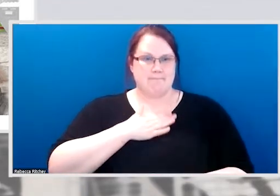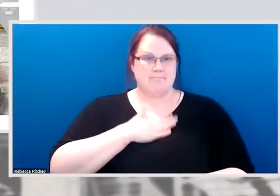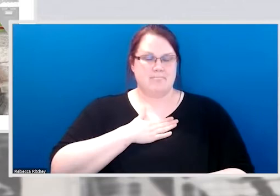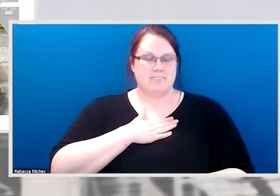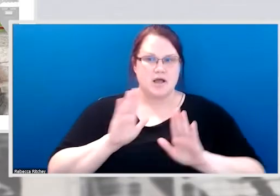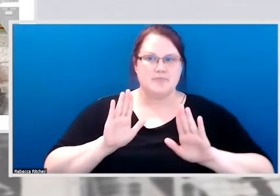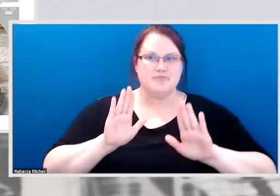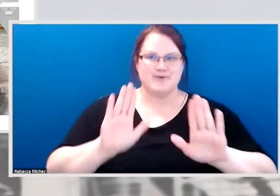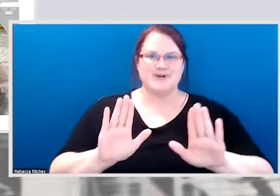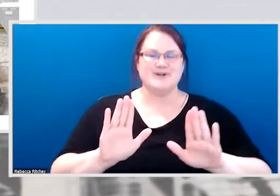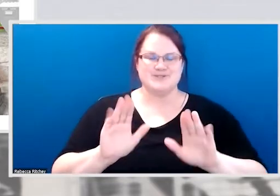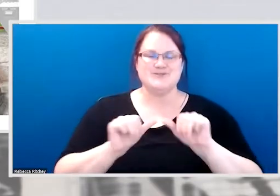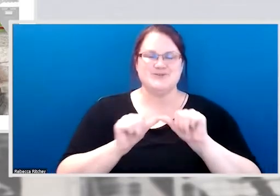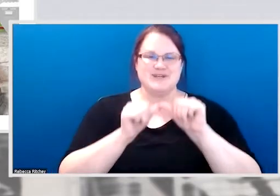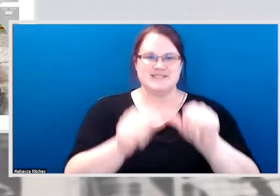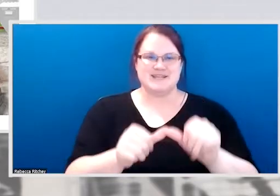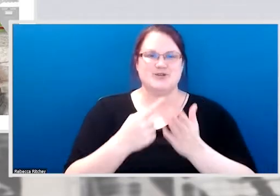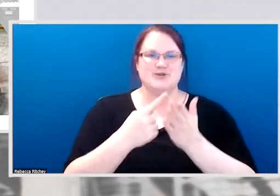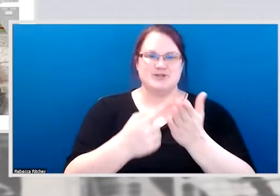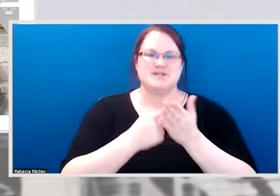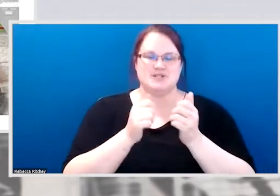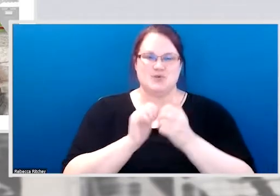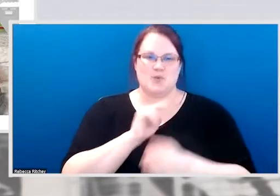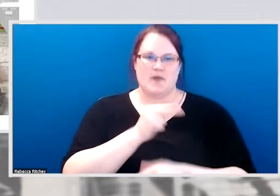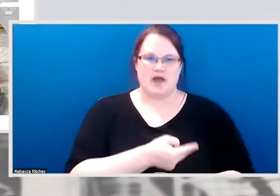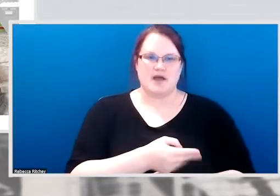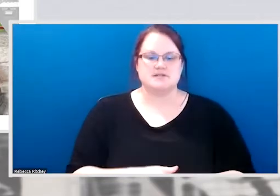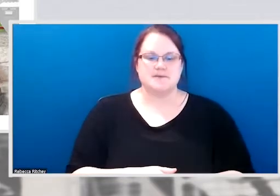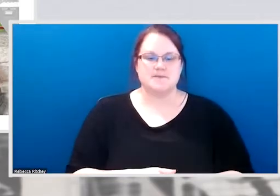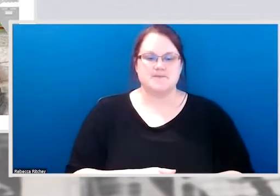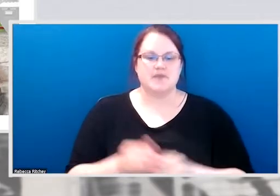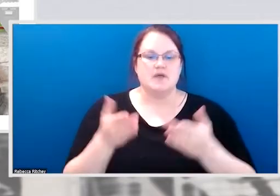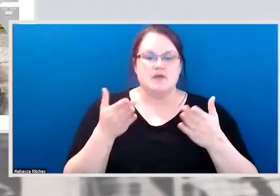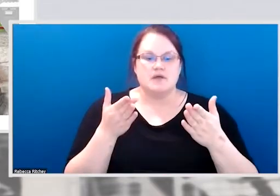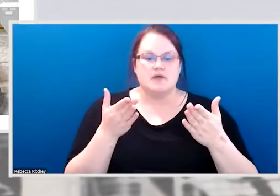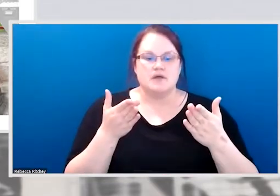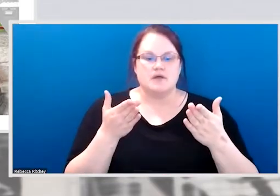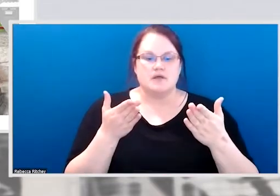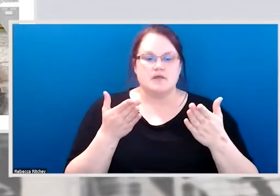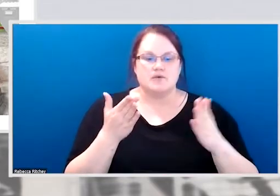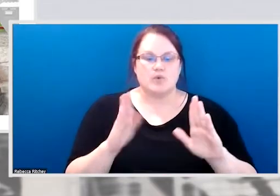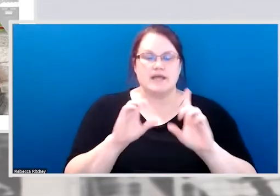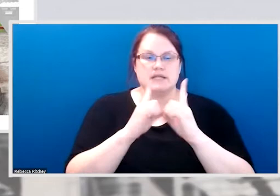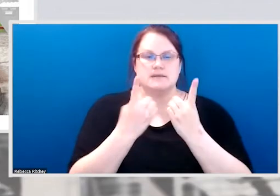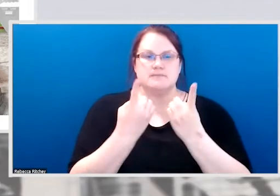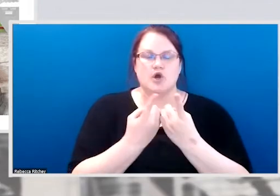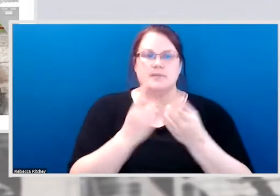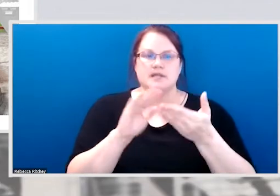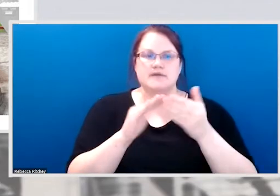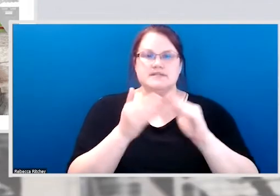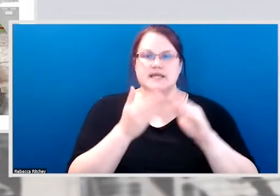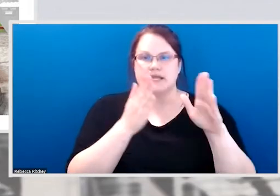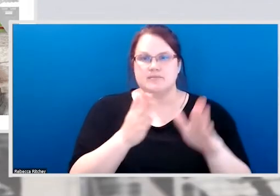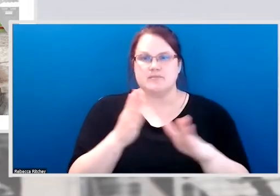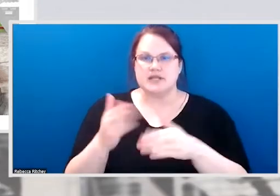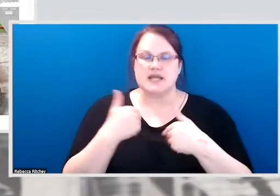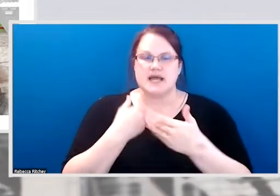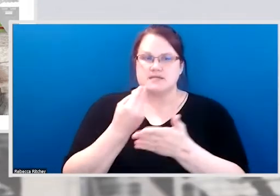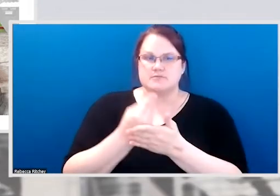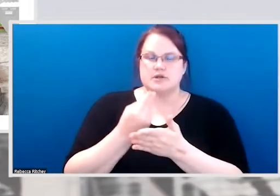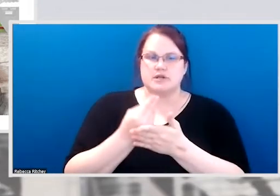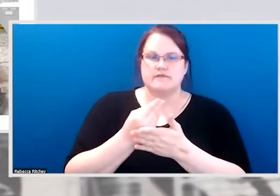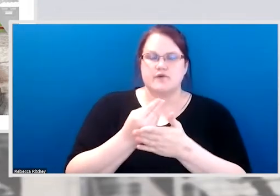push to, to continue the discussion with us. The way that, that the Department of City Planning gets funding to do these park master